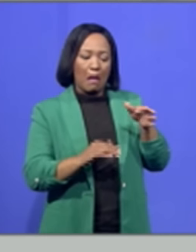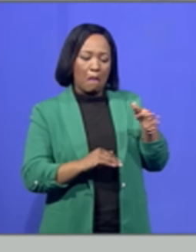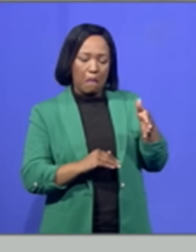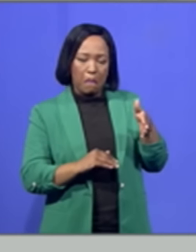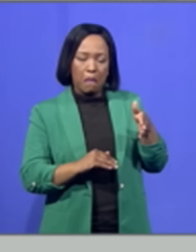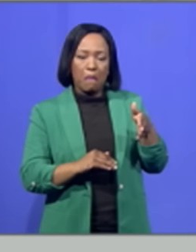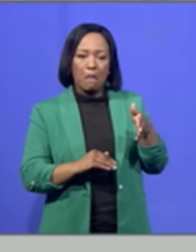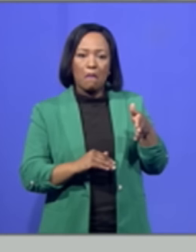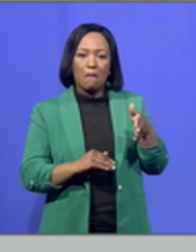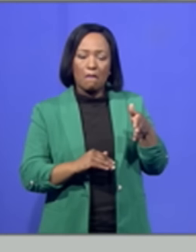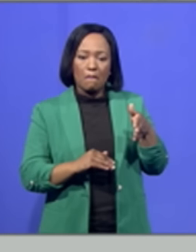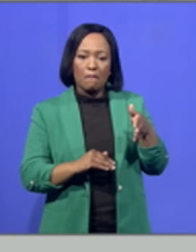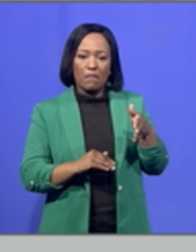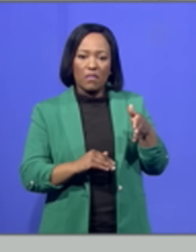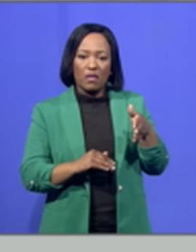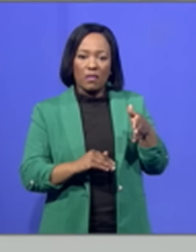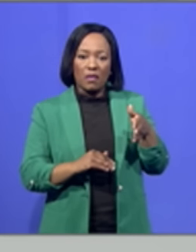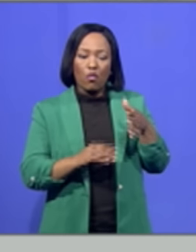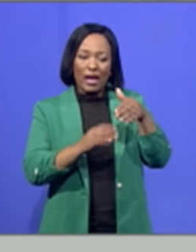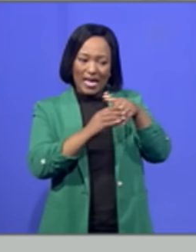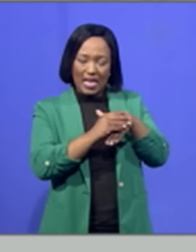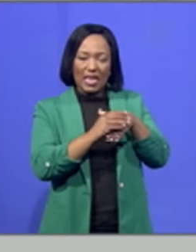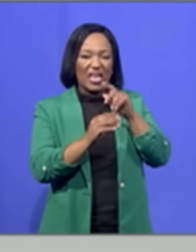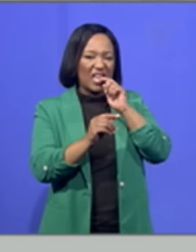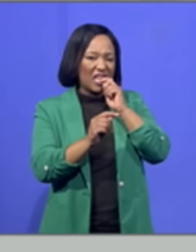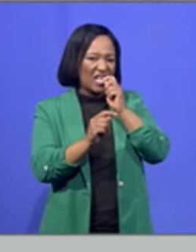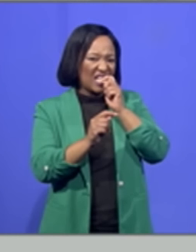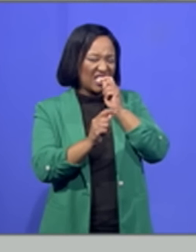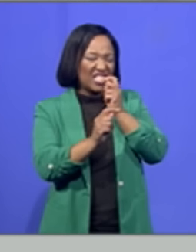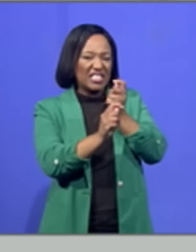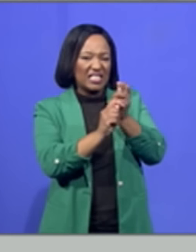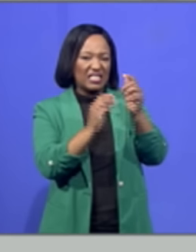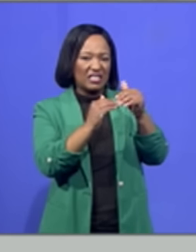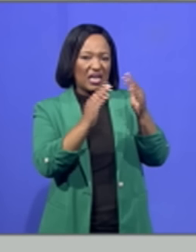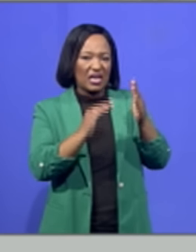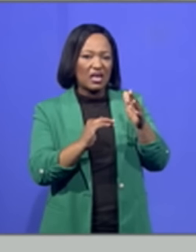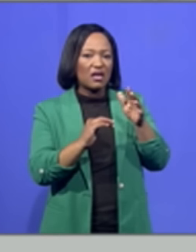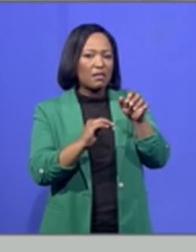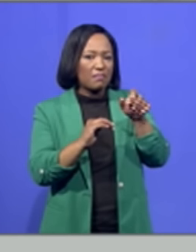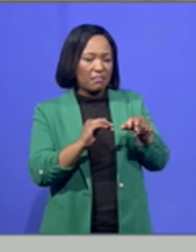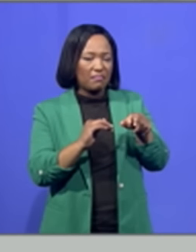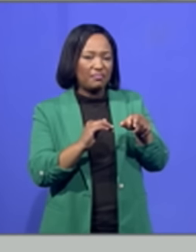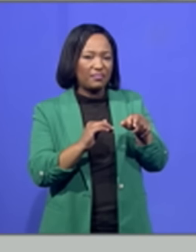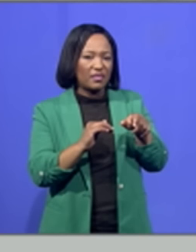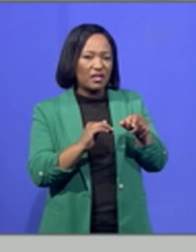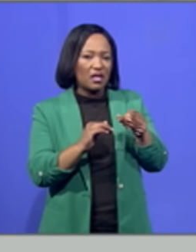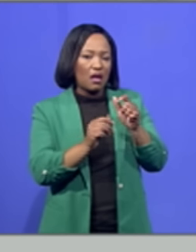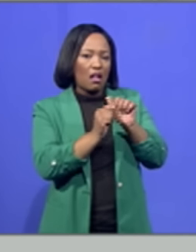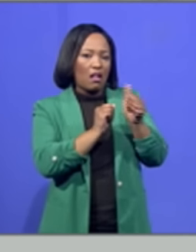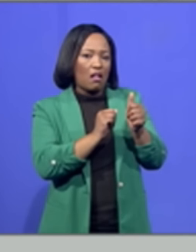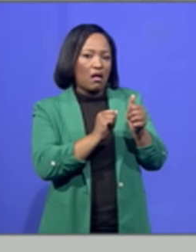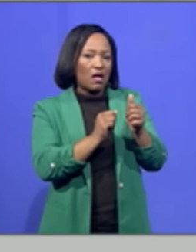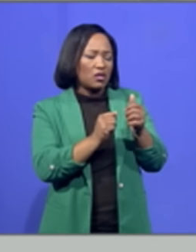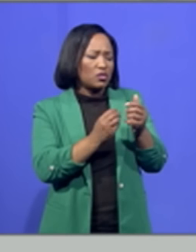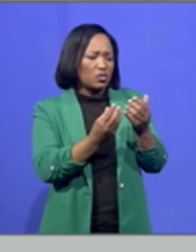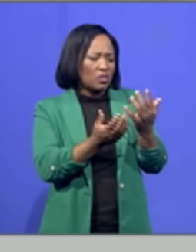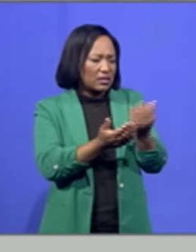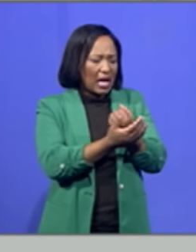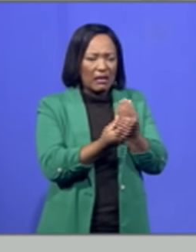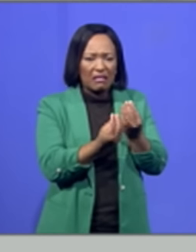owner of the shack accosted them inside the shack. And then the deceased ran away. They were there to take some goods